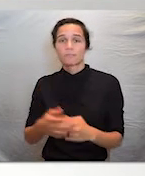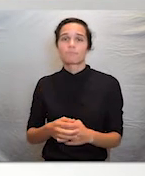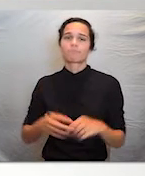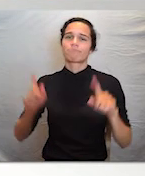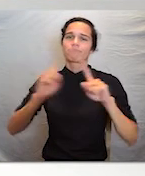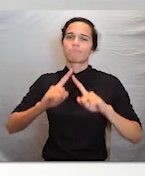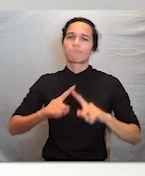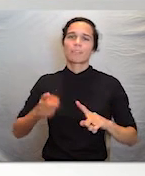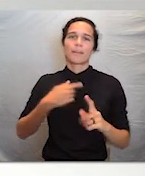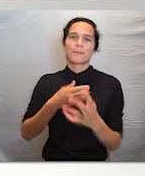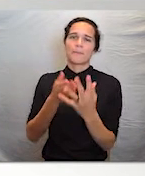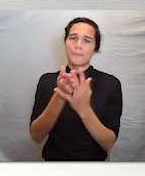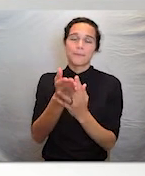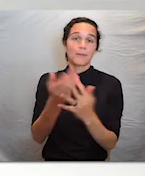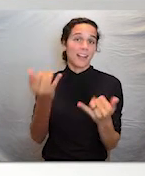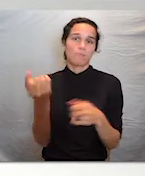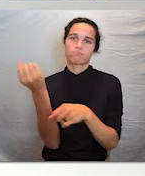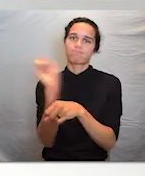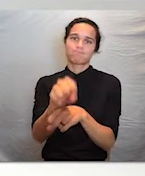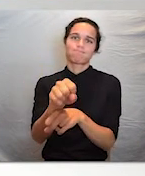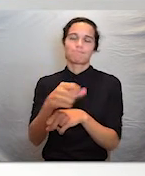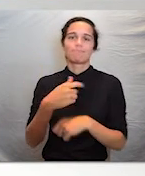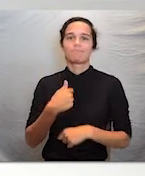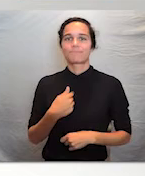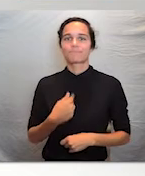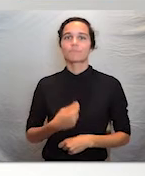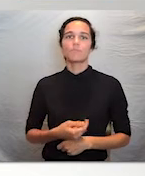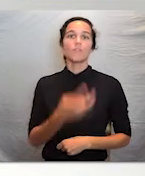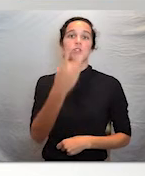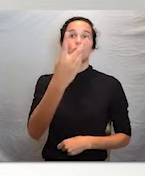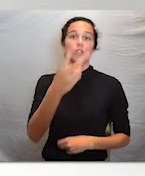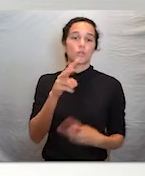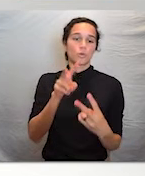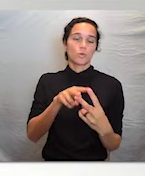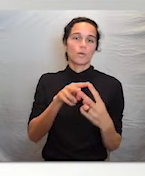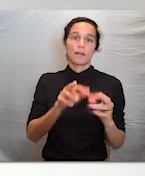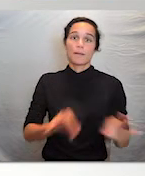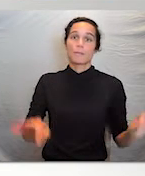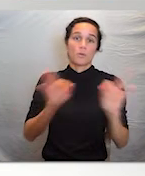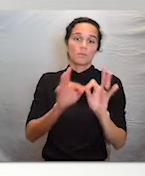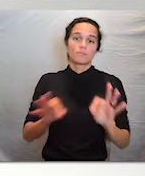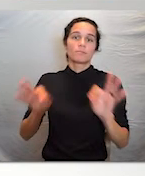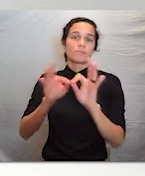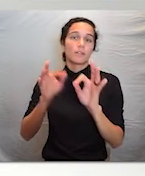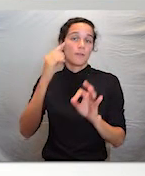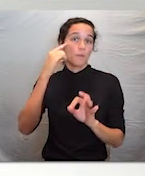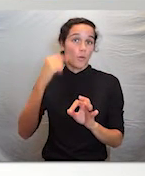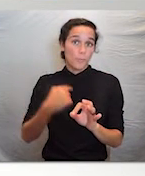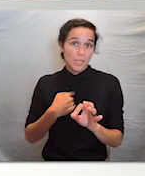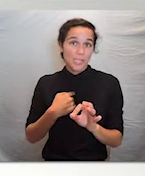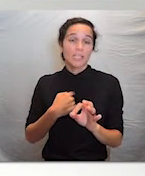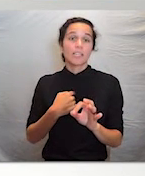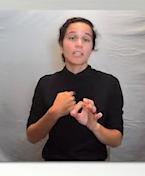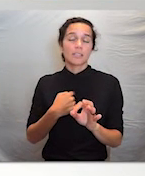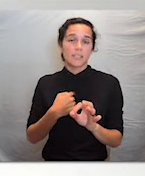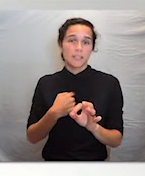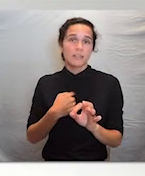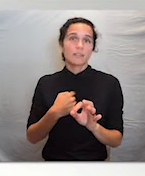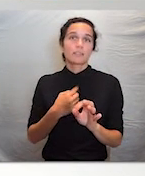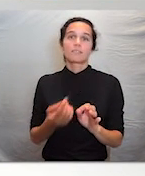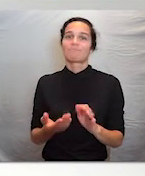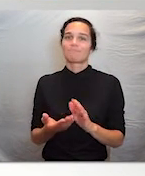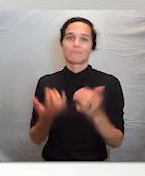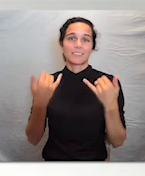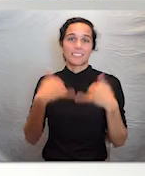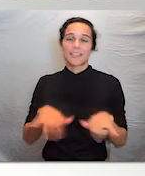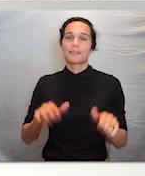I've overcome it, but the two main things that keep becoming an obstacle over and